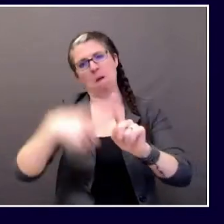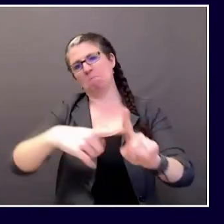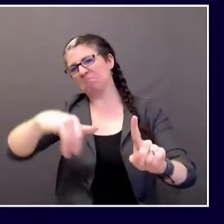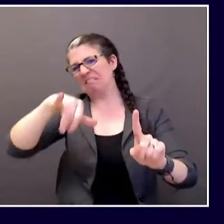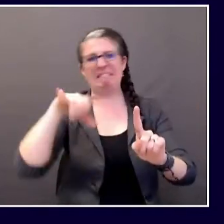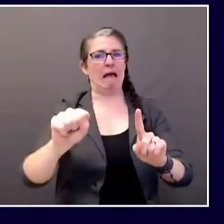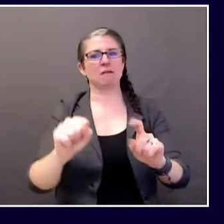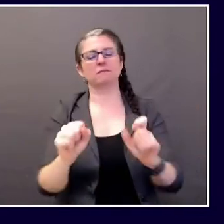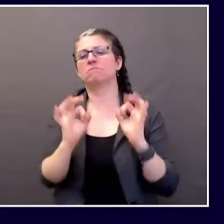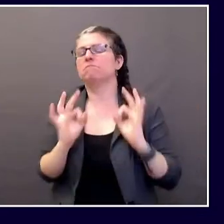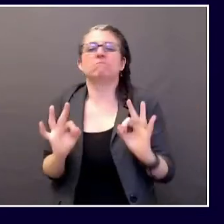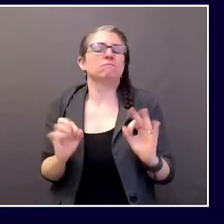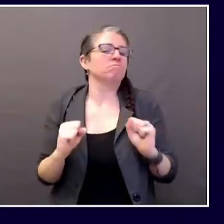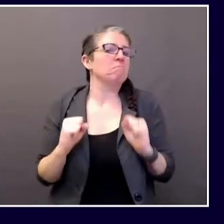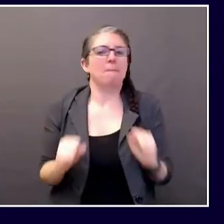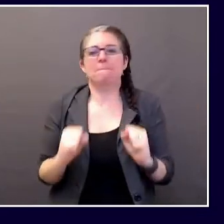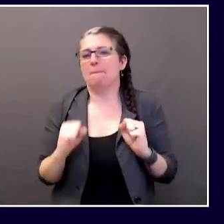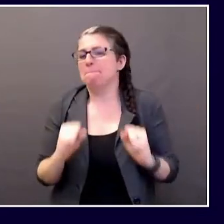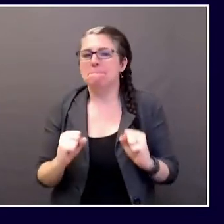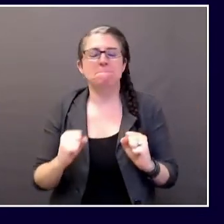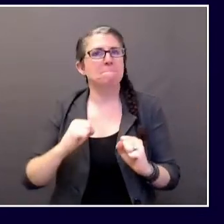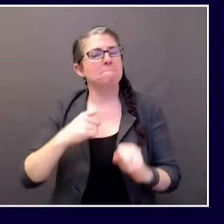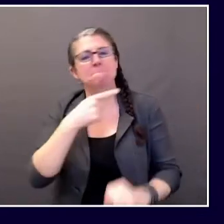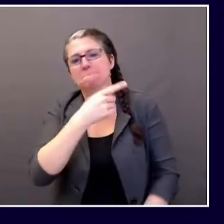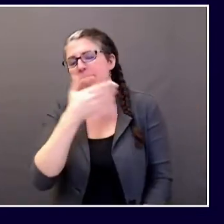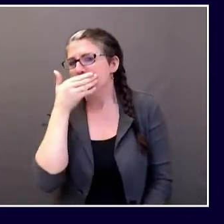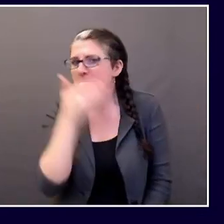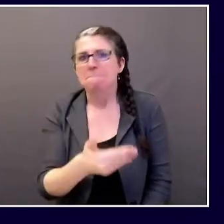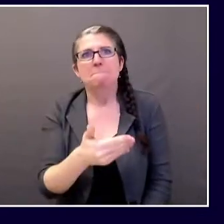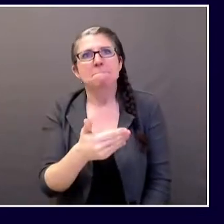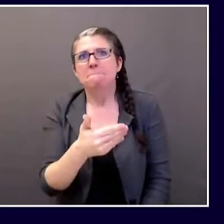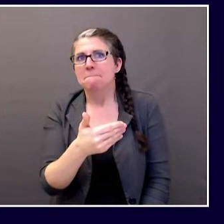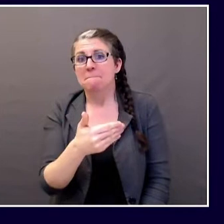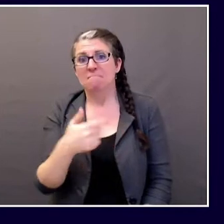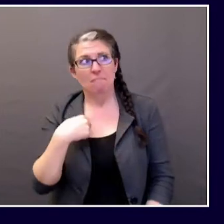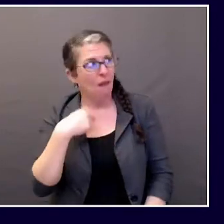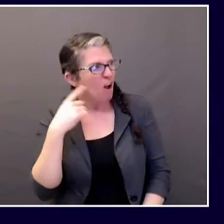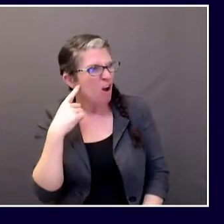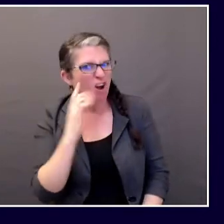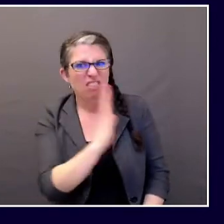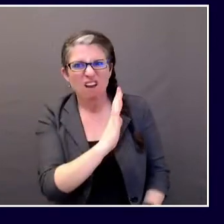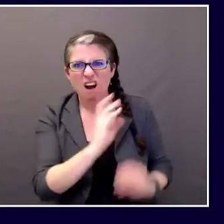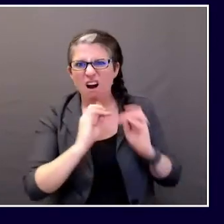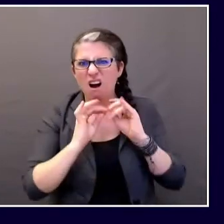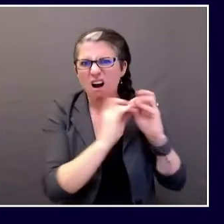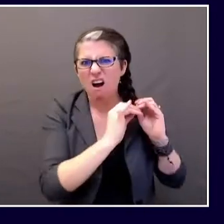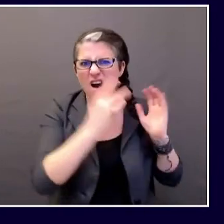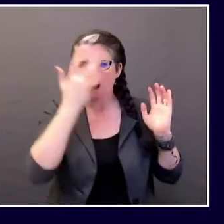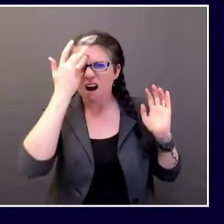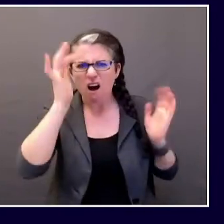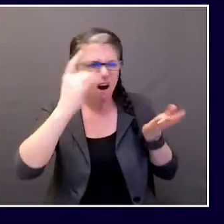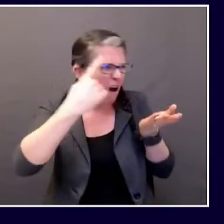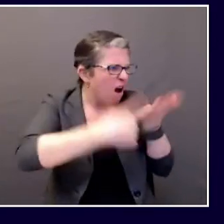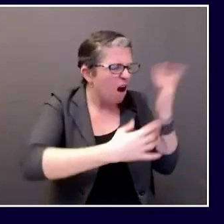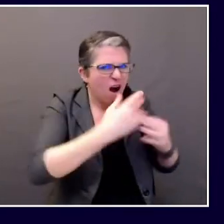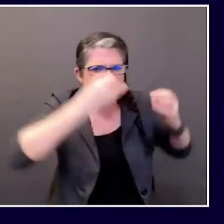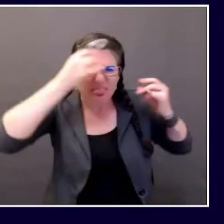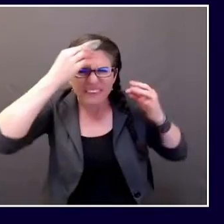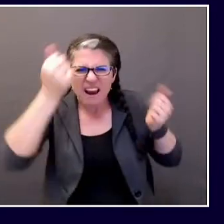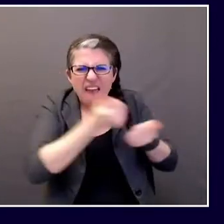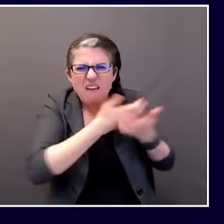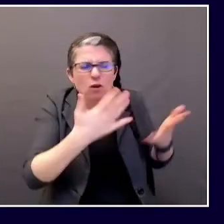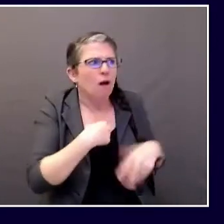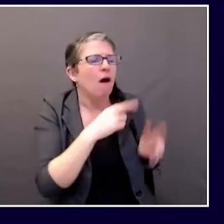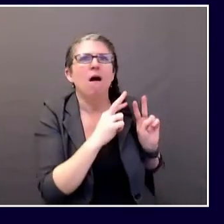offered, that's the vaccine you should take. After having heard those conversations on Sunday, I had the opportunity to talk to some of